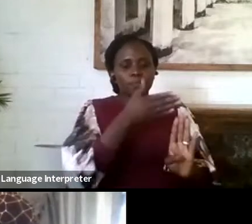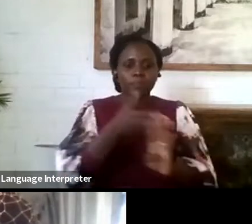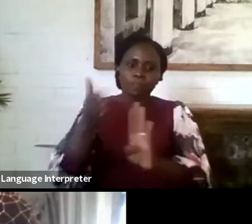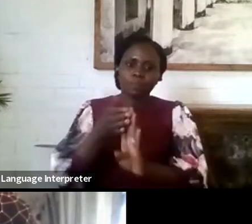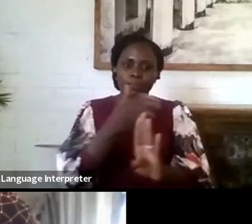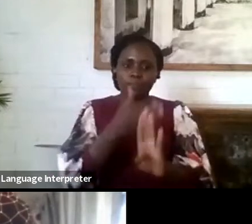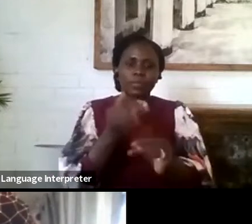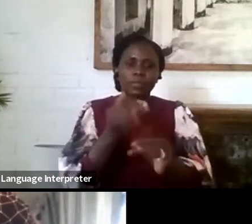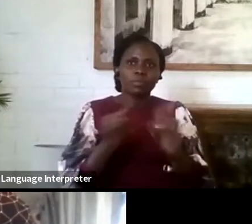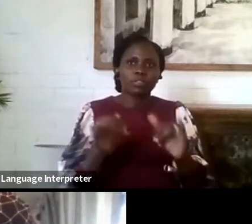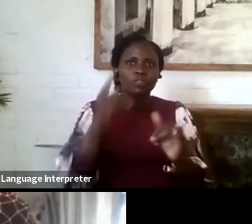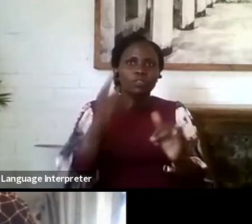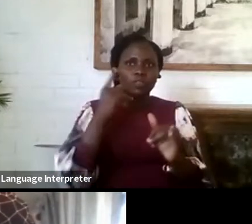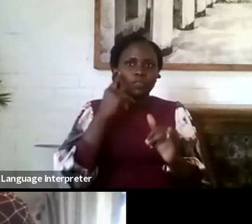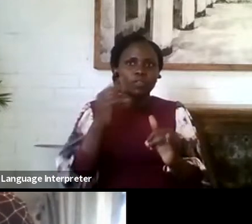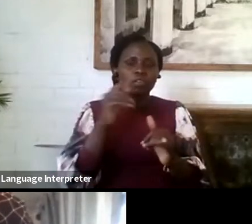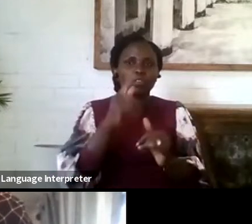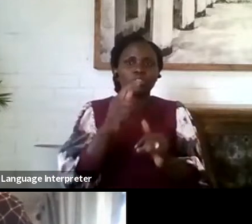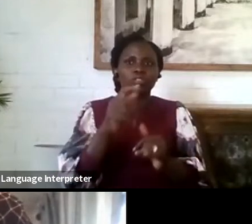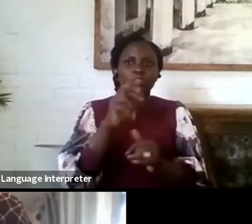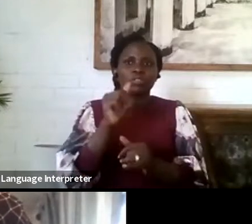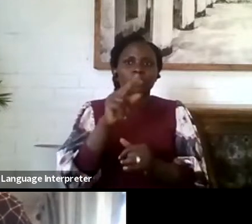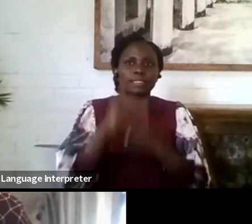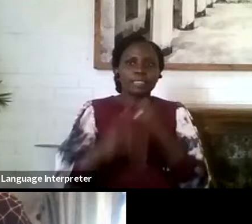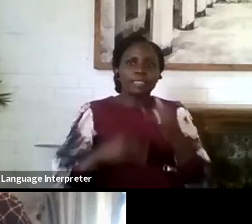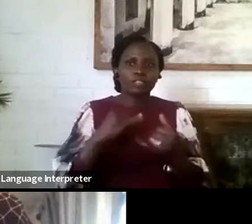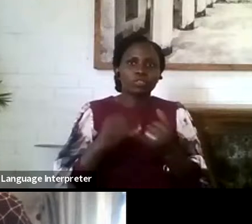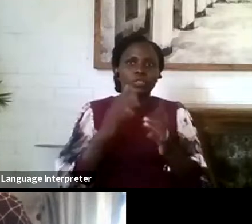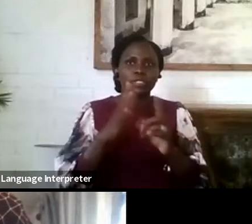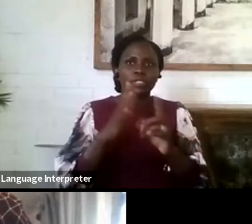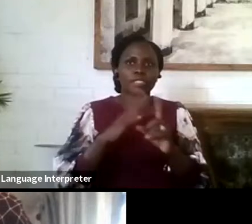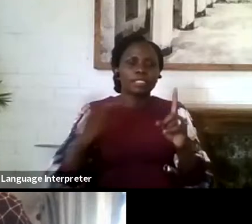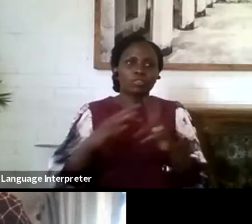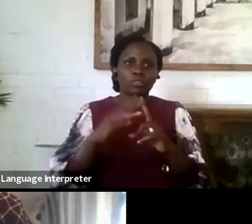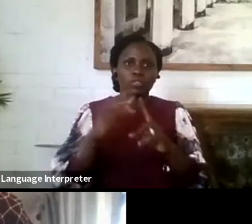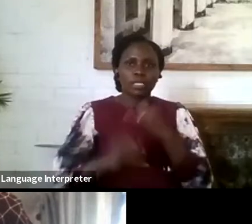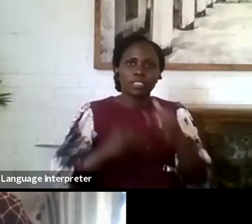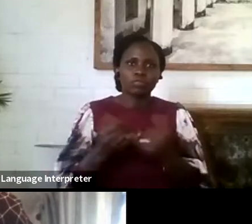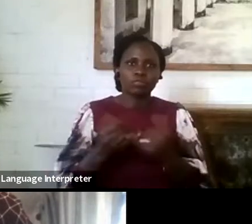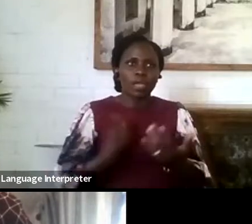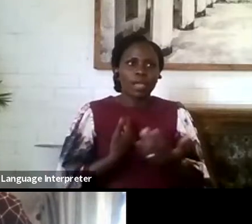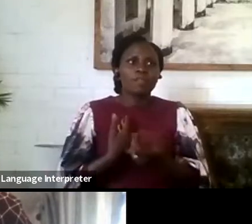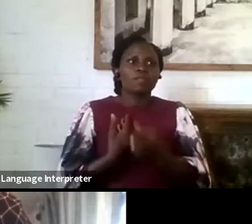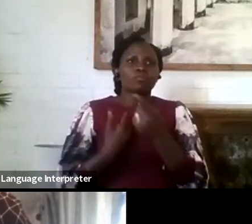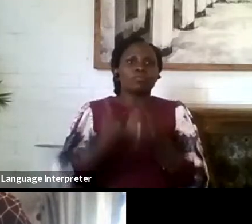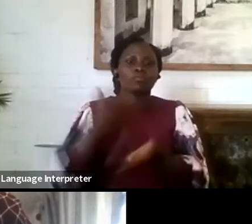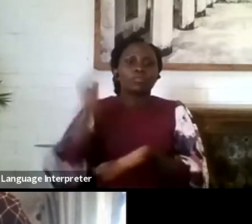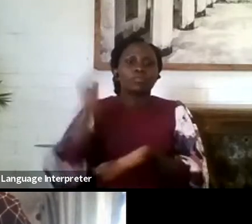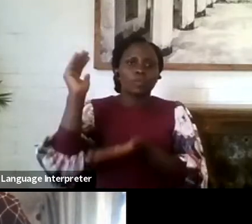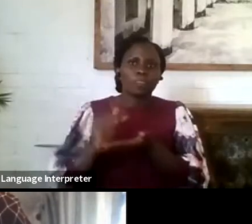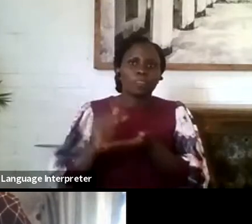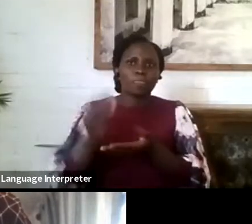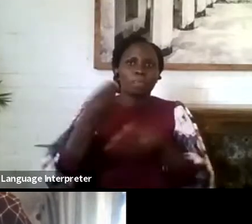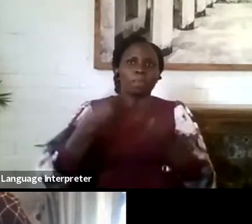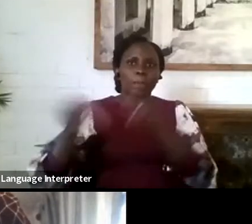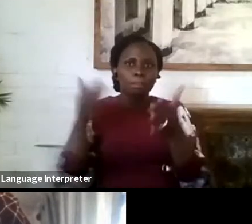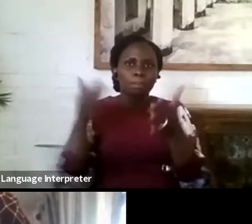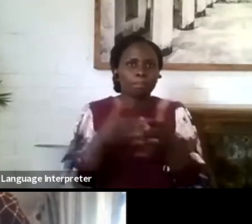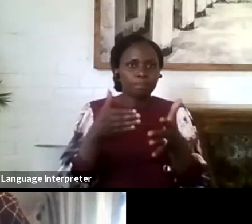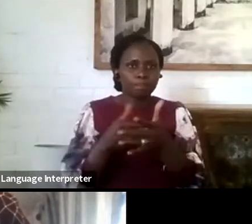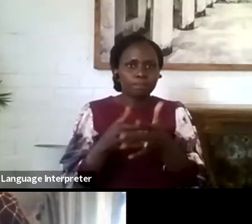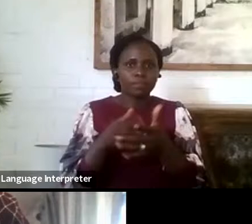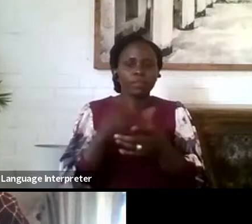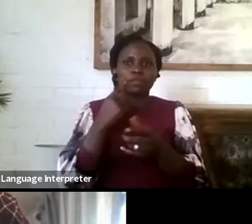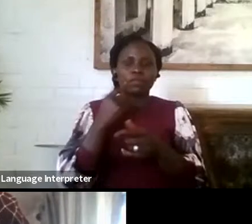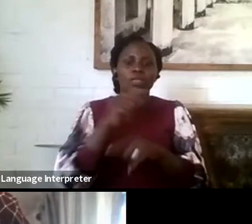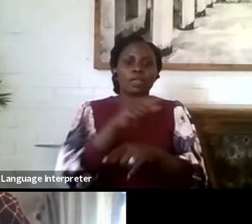transnational digital ID systems to reduce trade barriers by easing access to services across the continent, and to